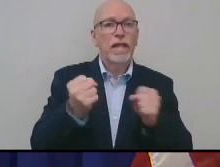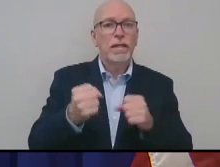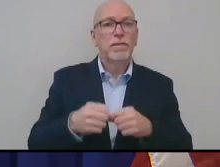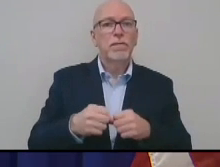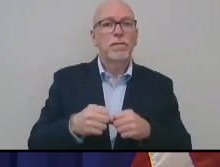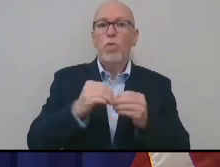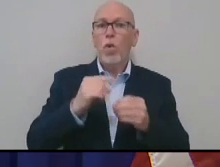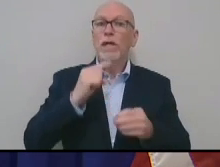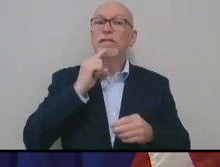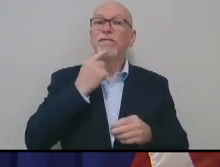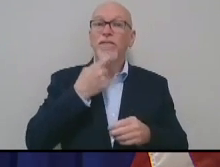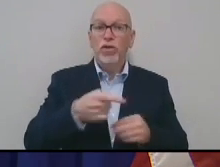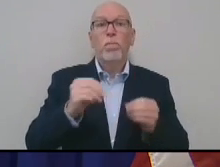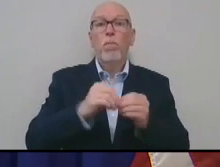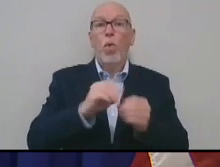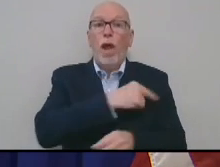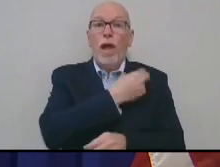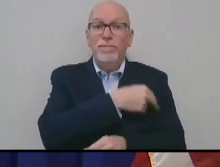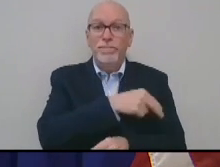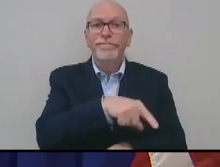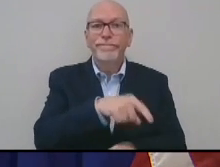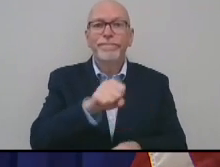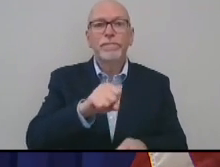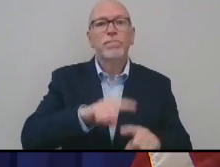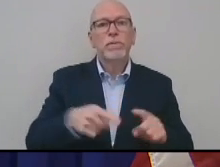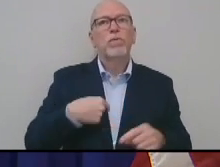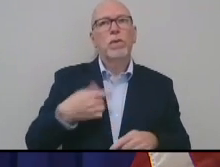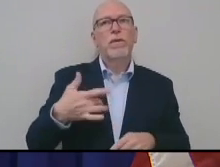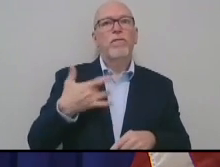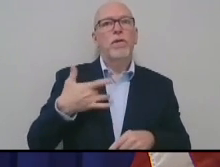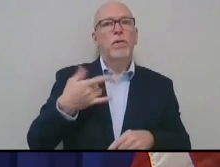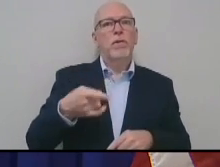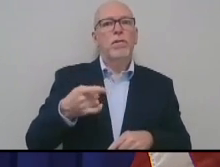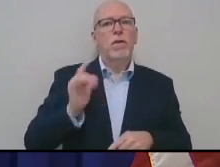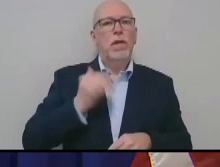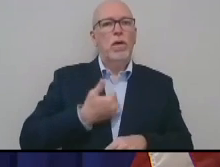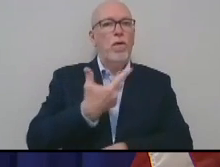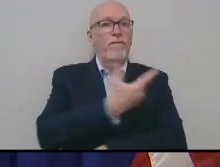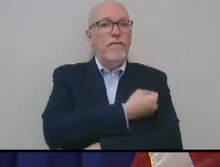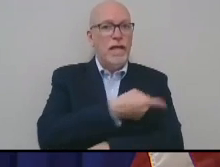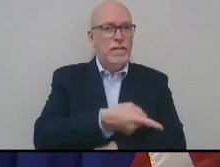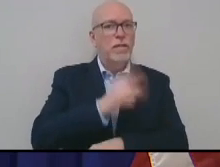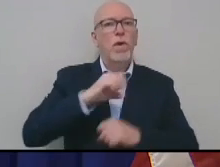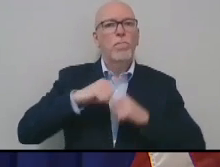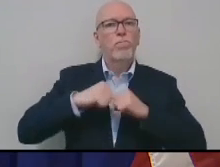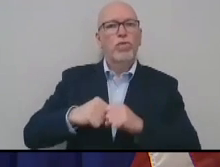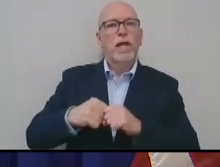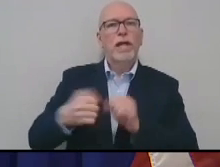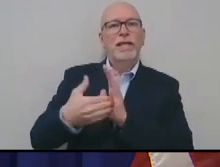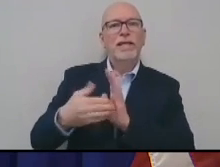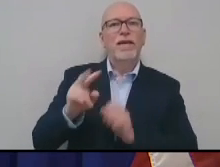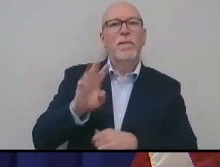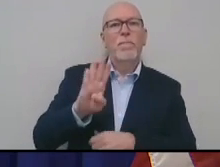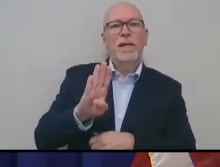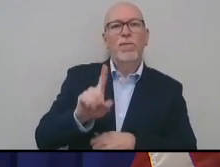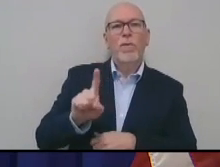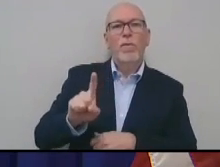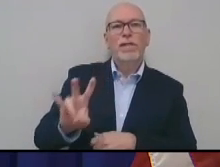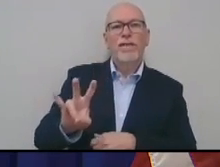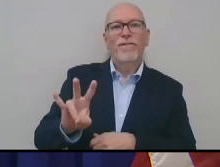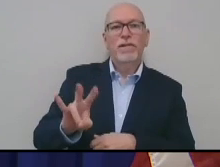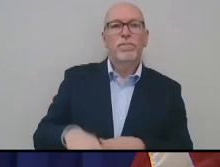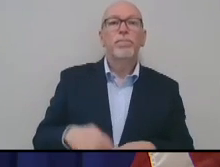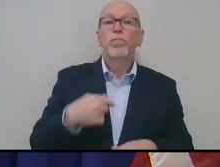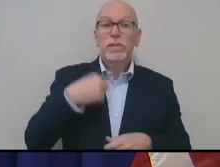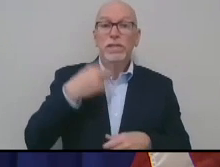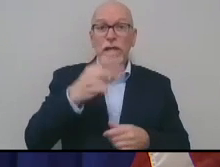more people in the hospital, but we really do feel that our vaccines cover the B.1.1.7 variant. As we see increasing